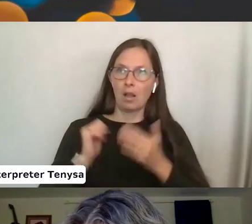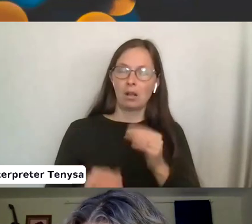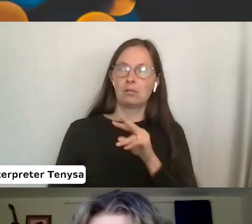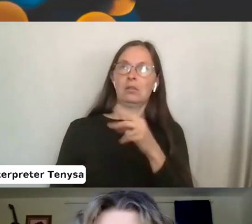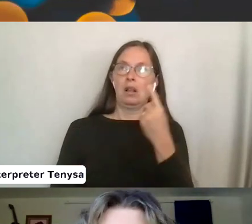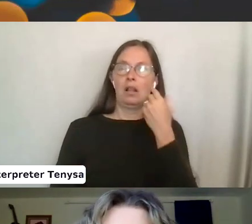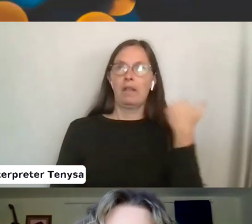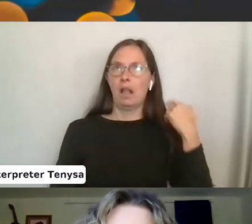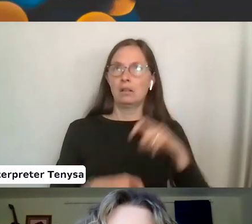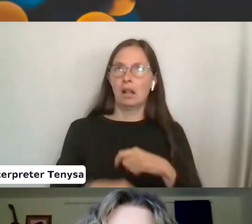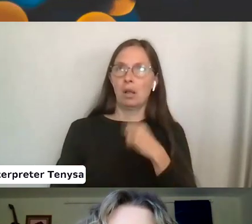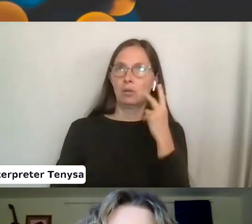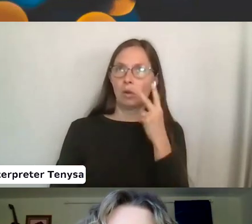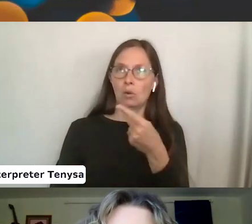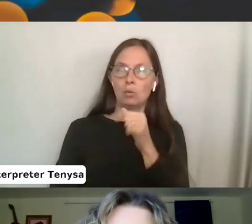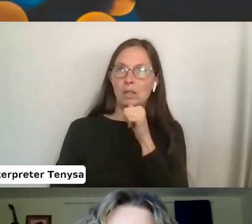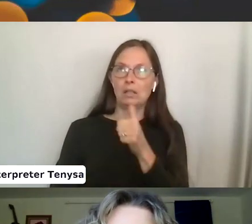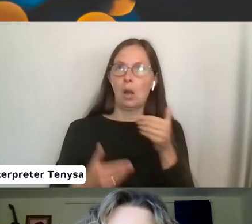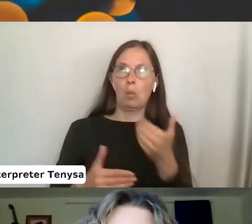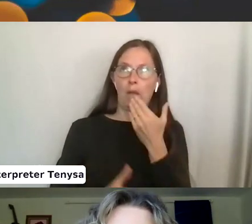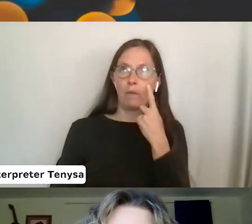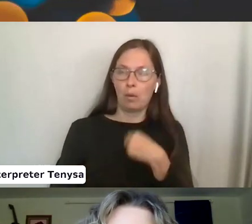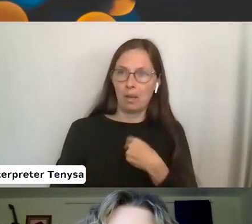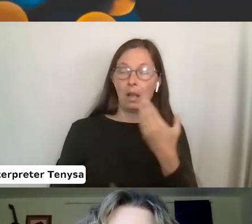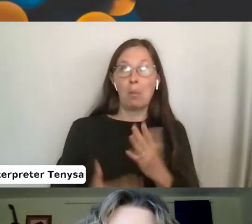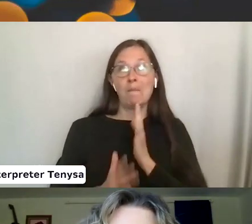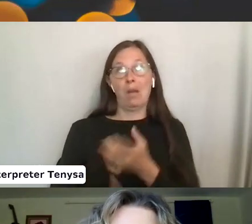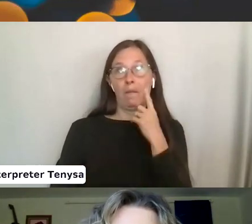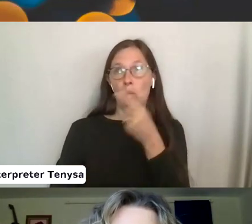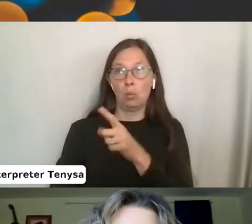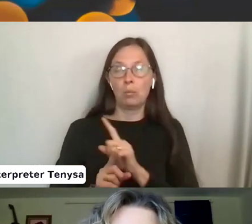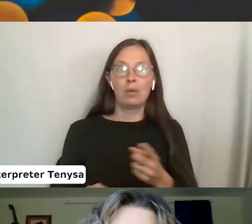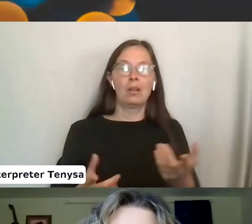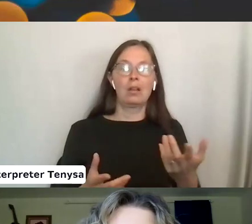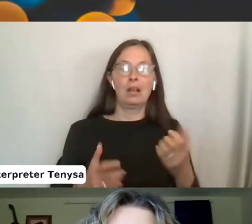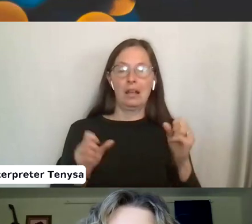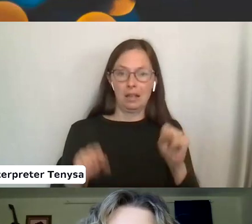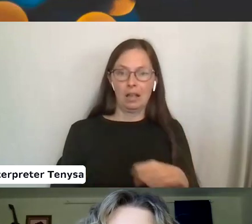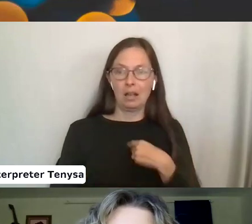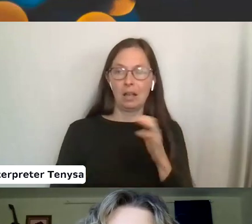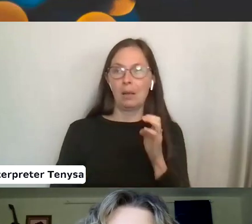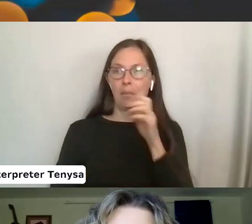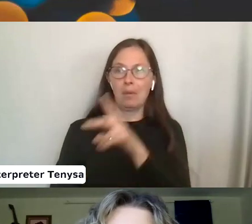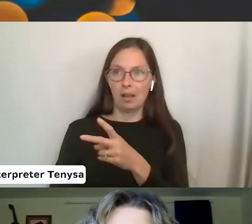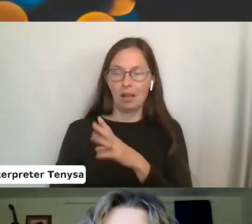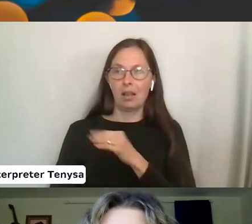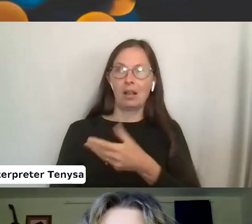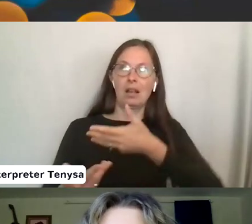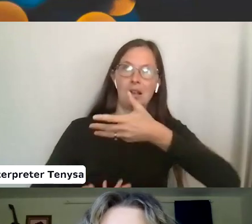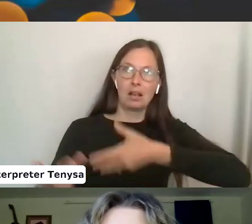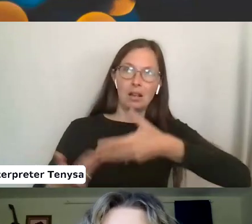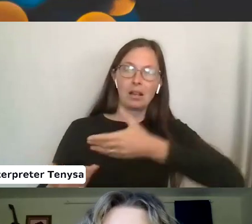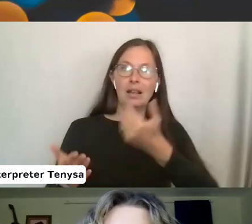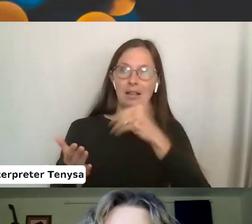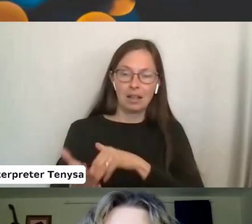saw you, it didn't go well for me. It was probably fine for you, but can I go back and interact with them again and